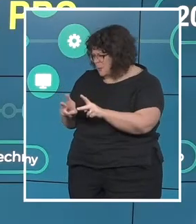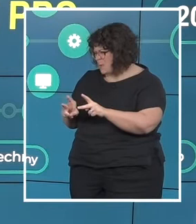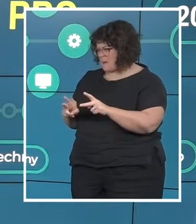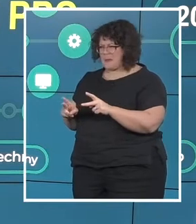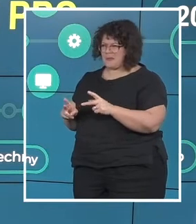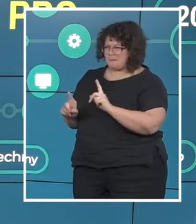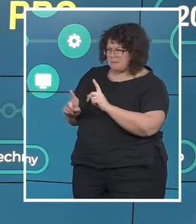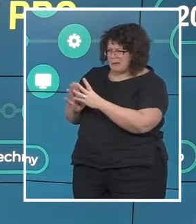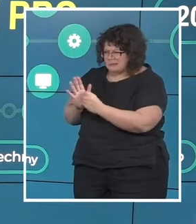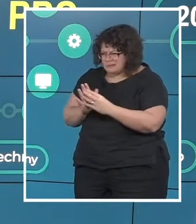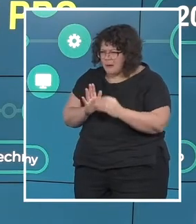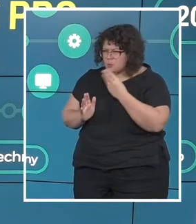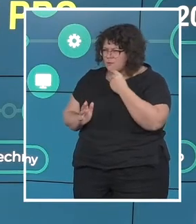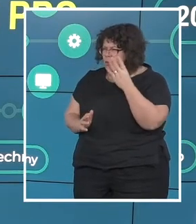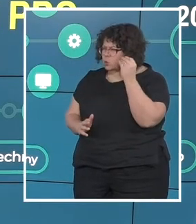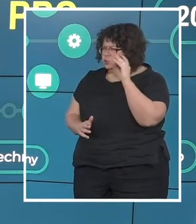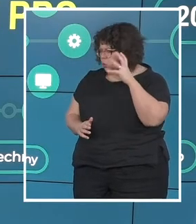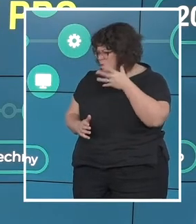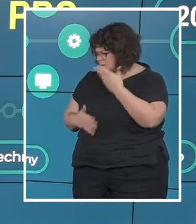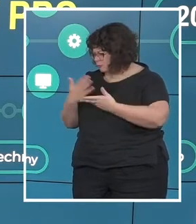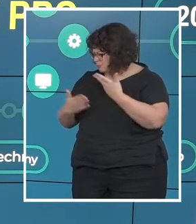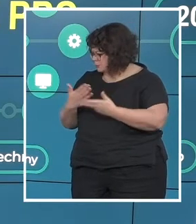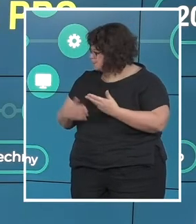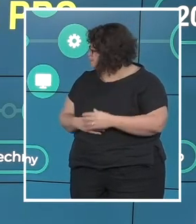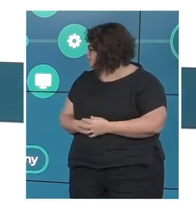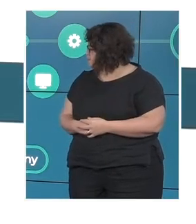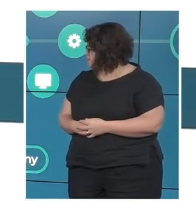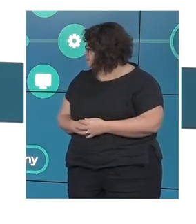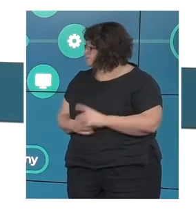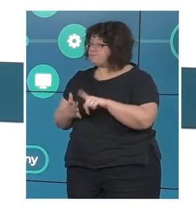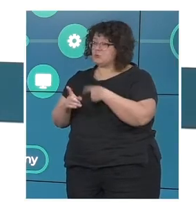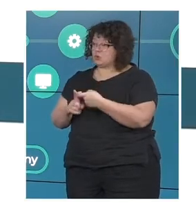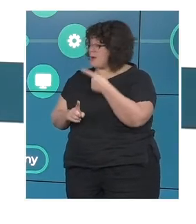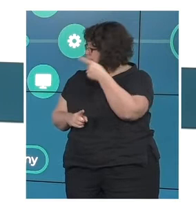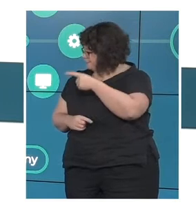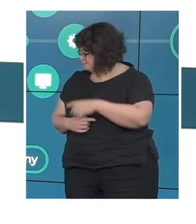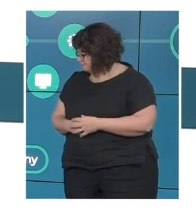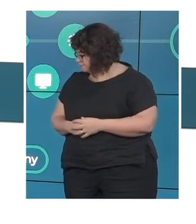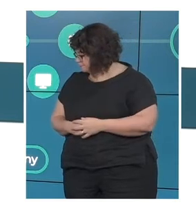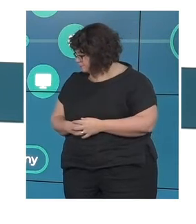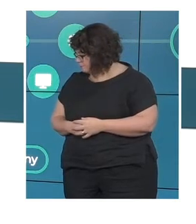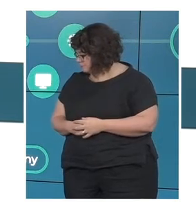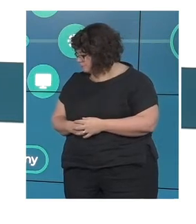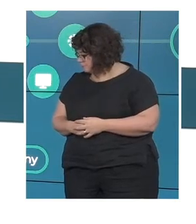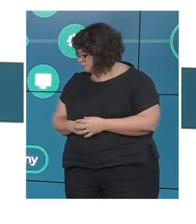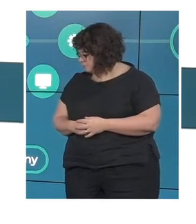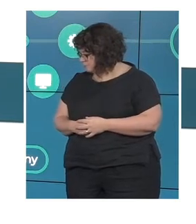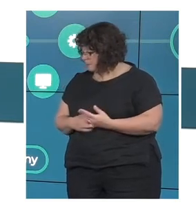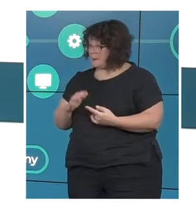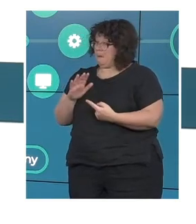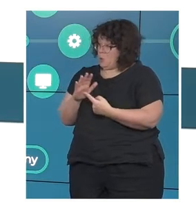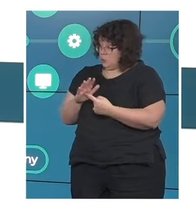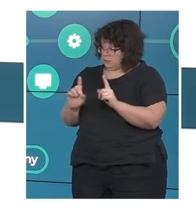Amy's point there, it's important as well that if your video doesn't have any audio, that you let the user know that as